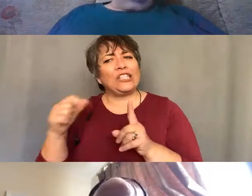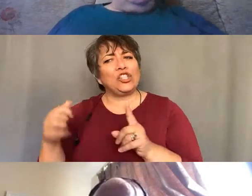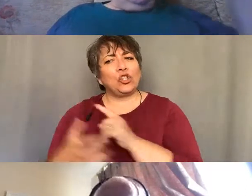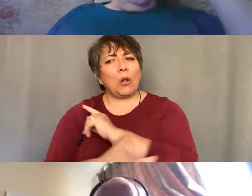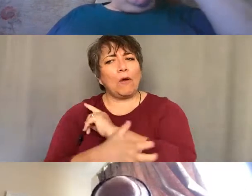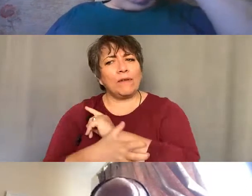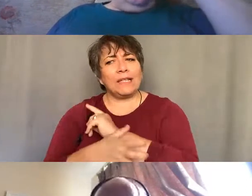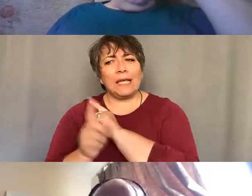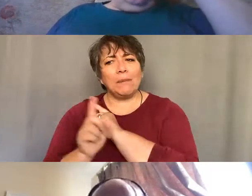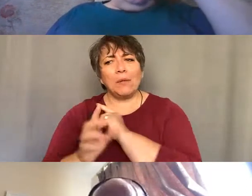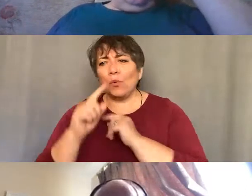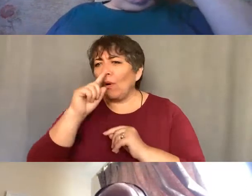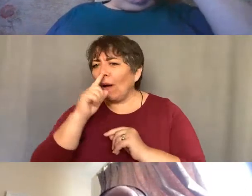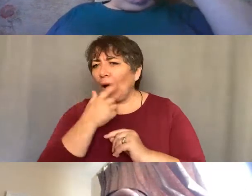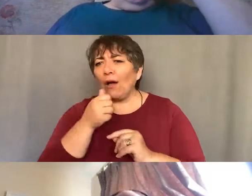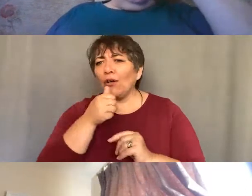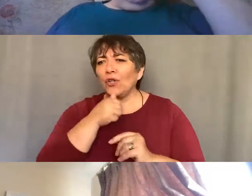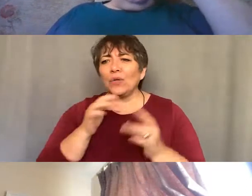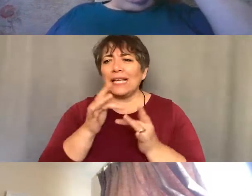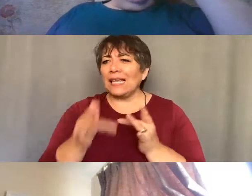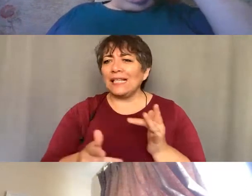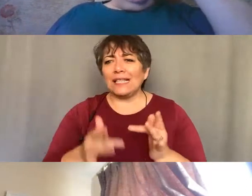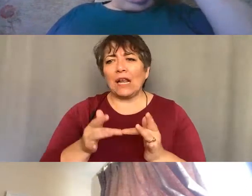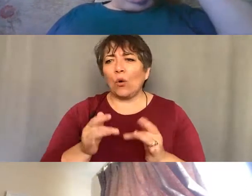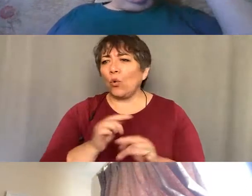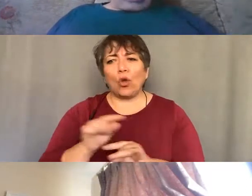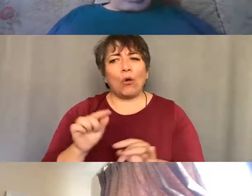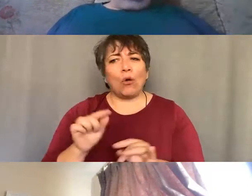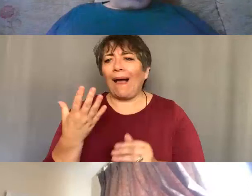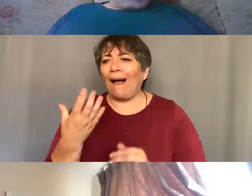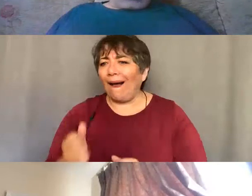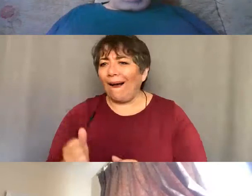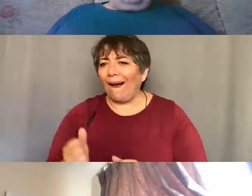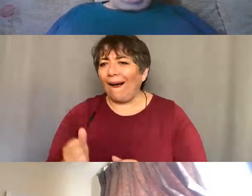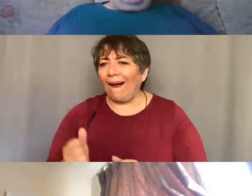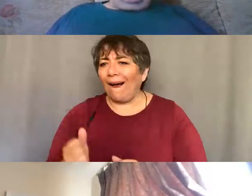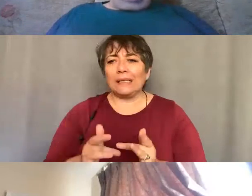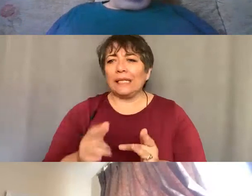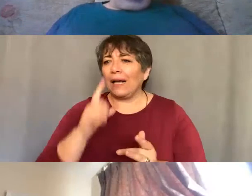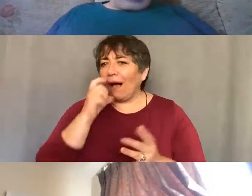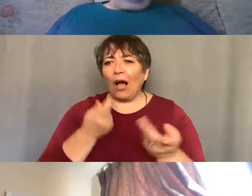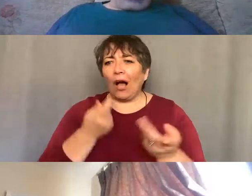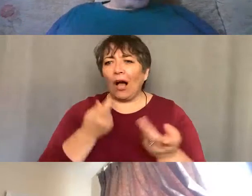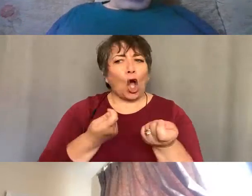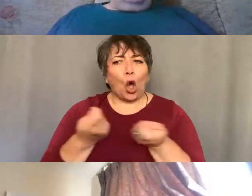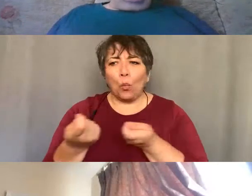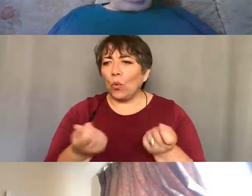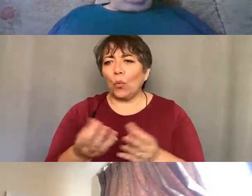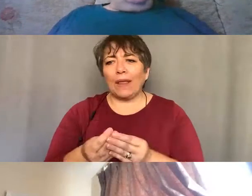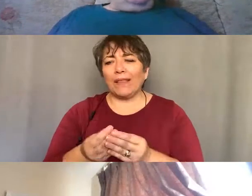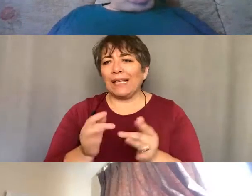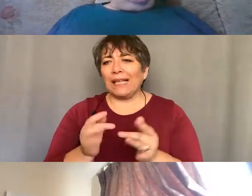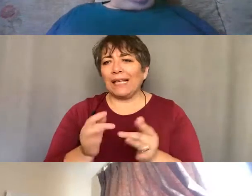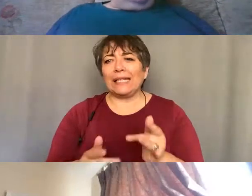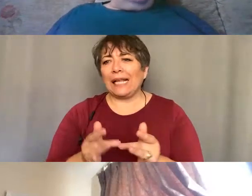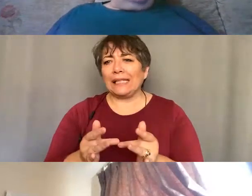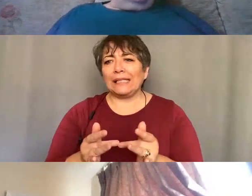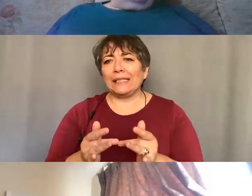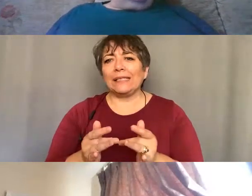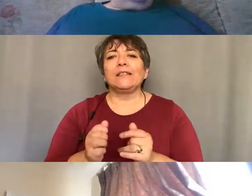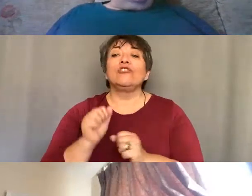moment. Yeah, because people either can't cope with it or don't have the access. Yeah,